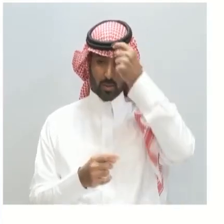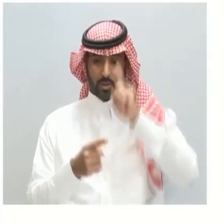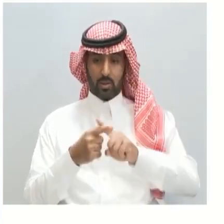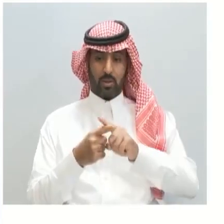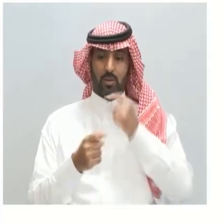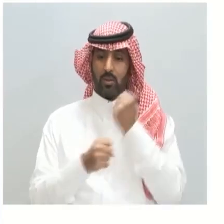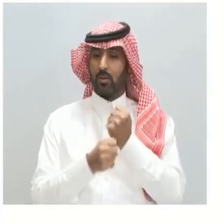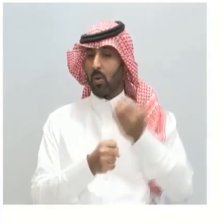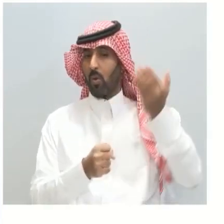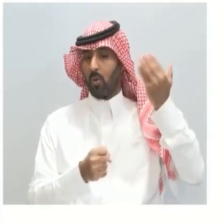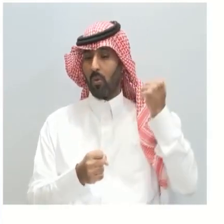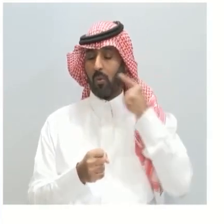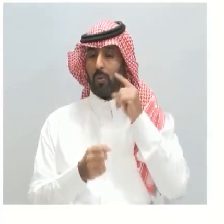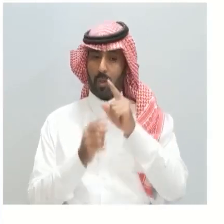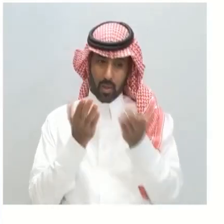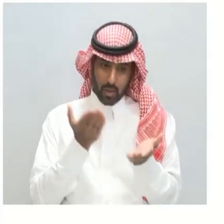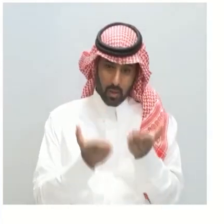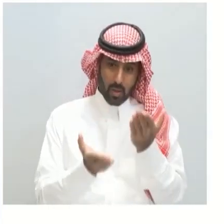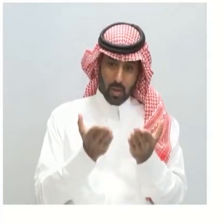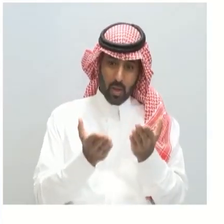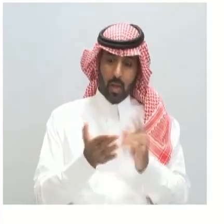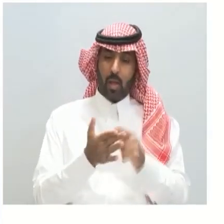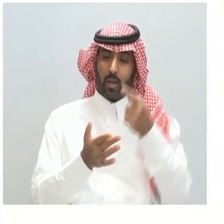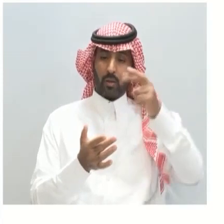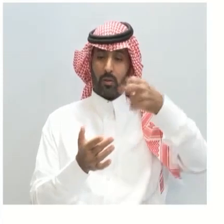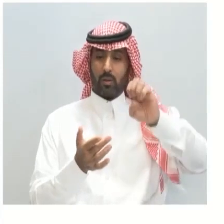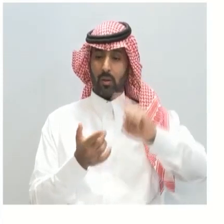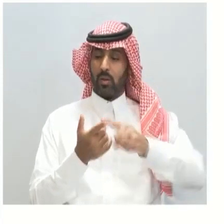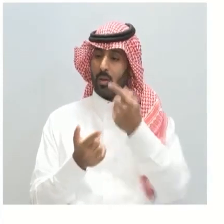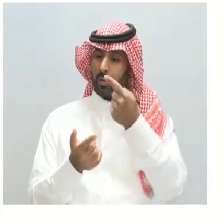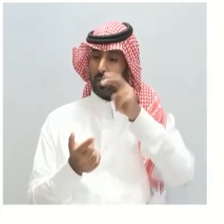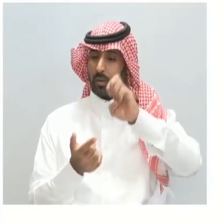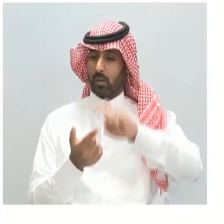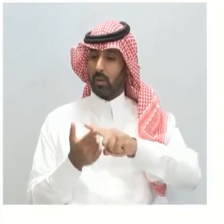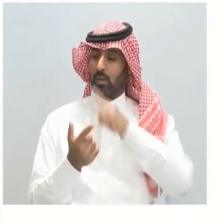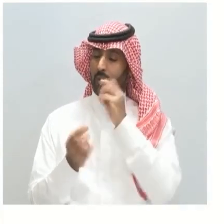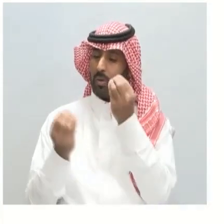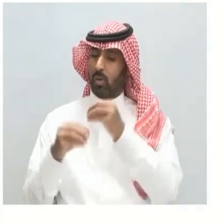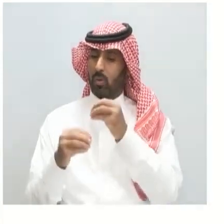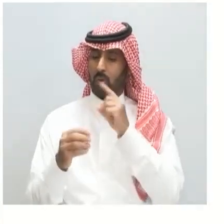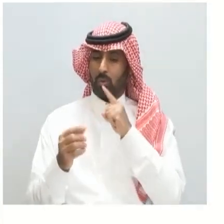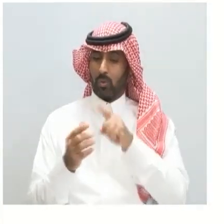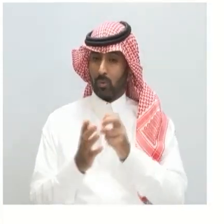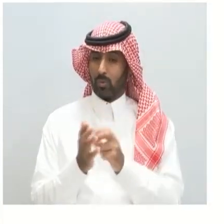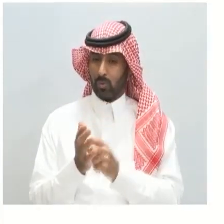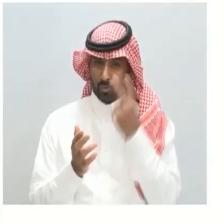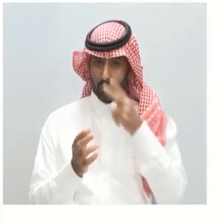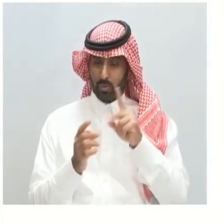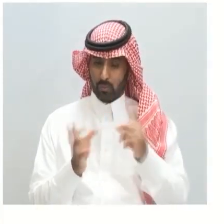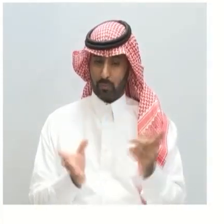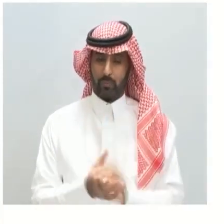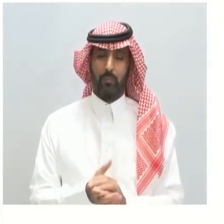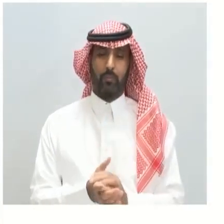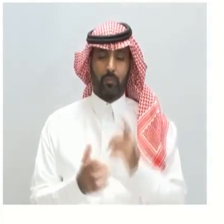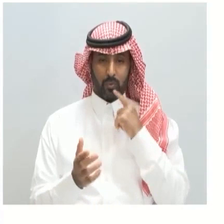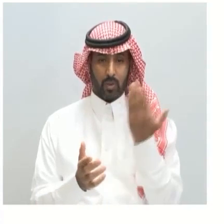the past participle. Compare using the. So we'll be taking a lot today, so you have to pay attention. So